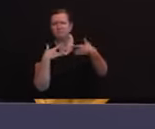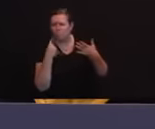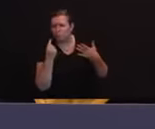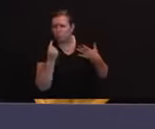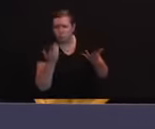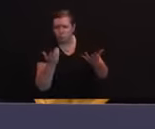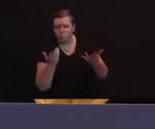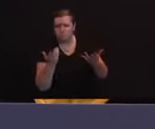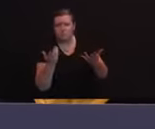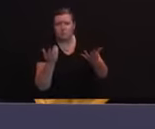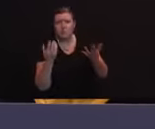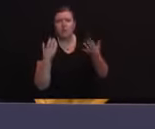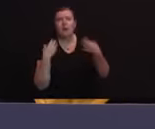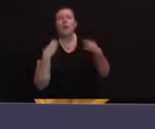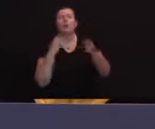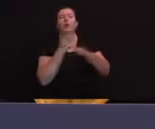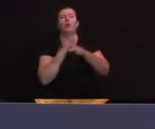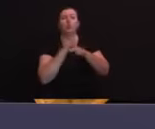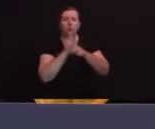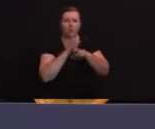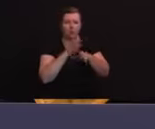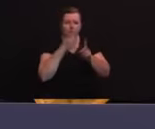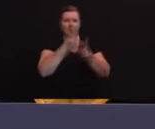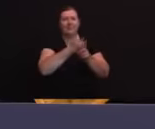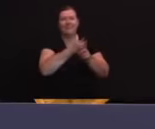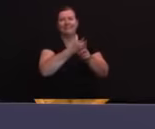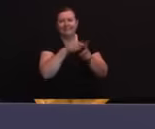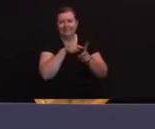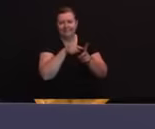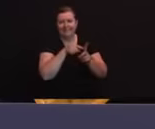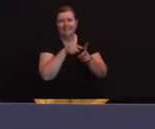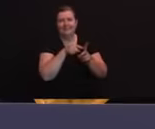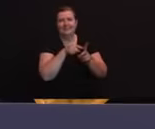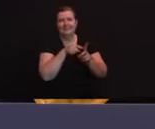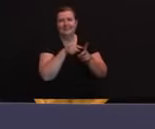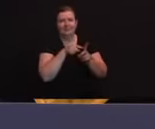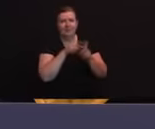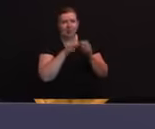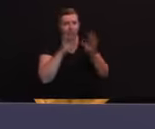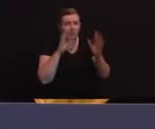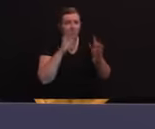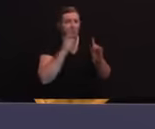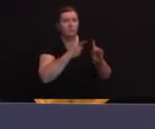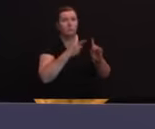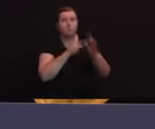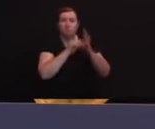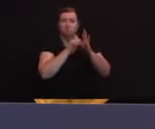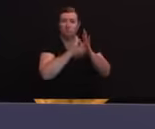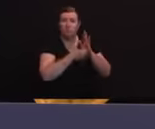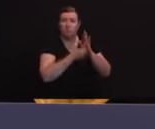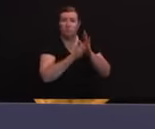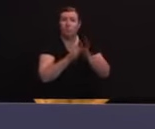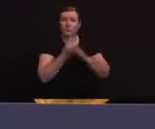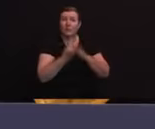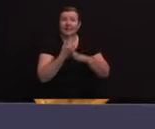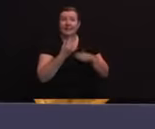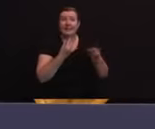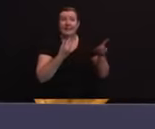are healthcare workers, because it's an obvious point, but it's worth reiterating. In the spring, when it was New York, New